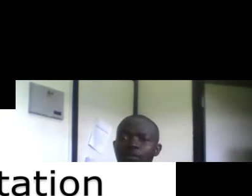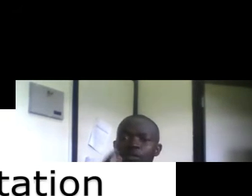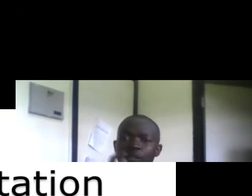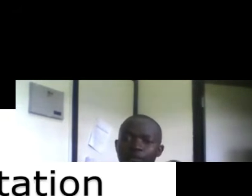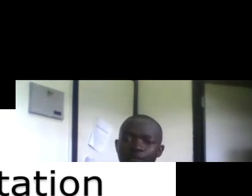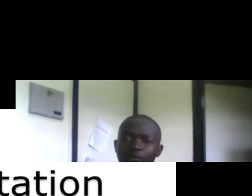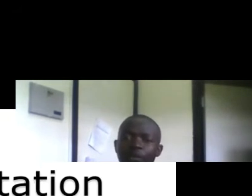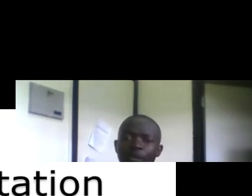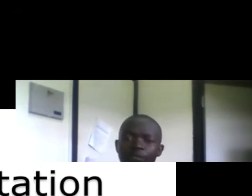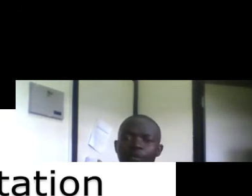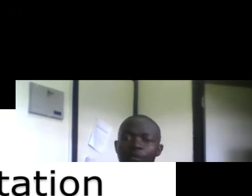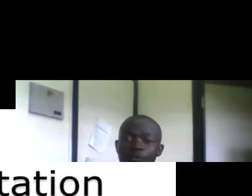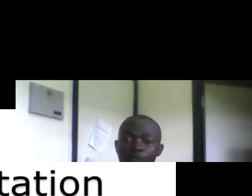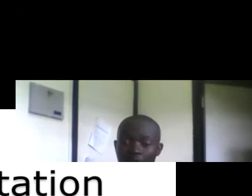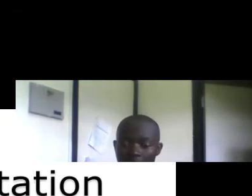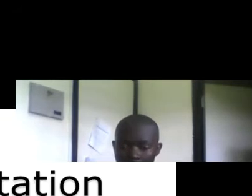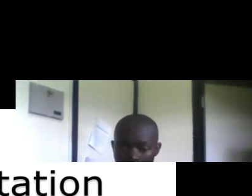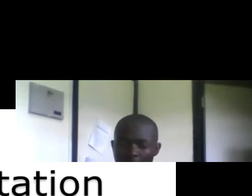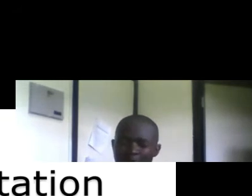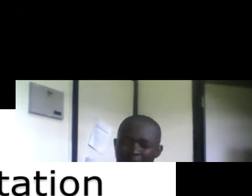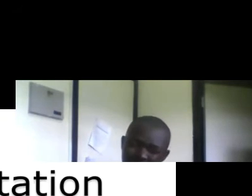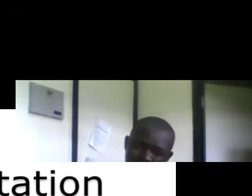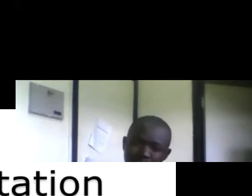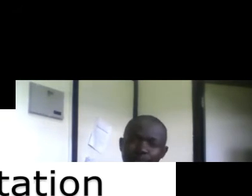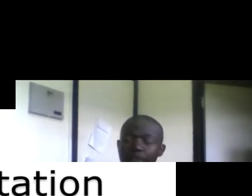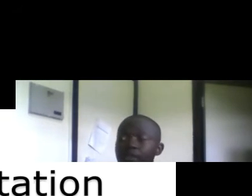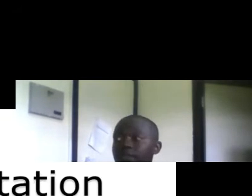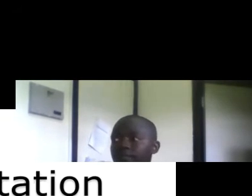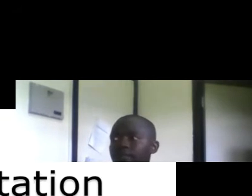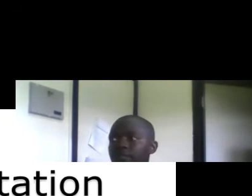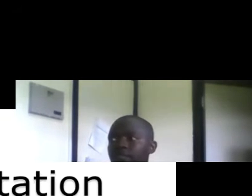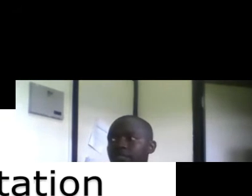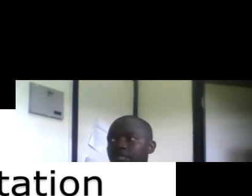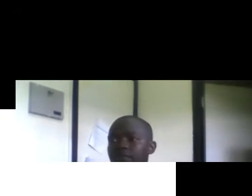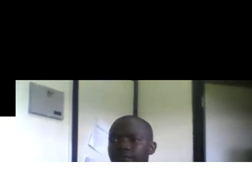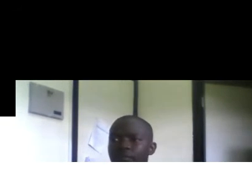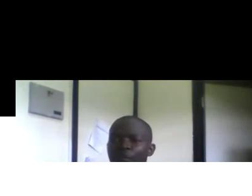ground will have to stress upon. Next slide, please.